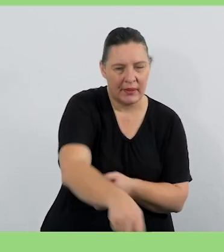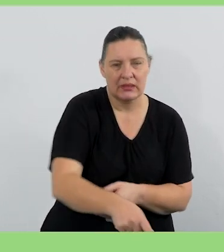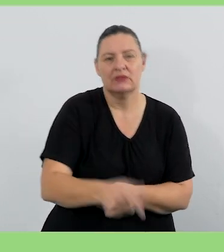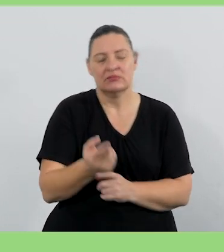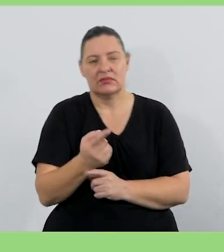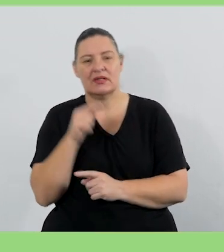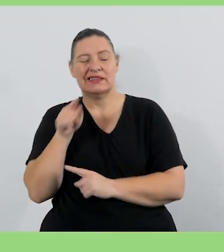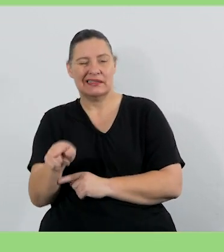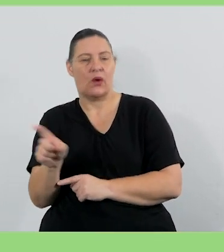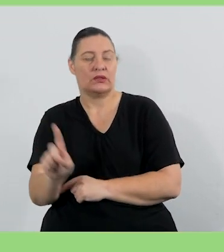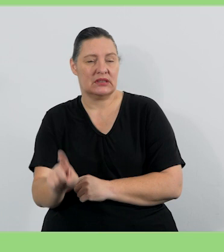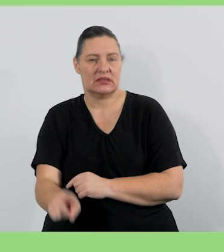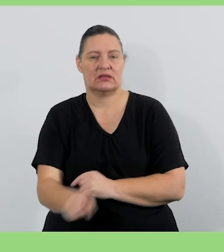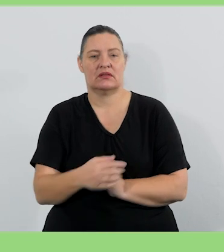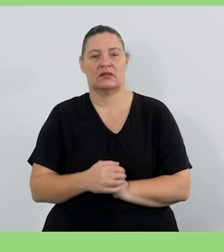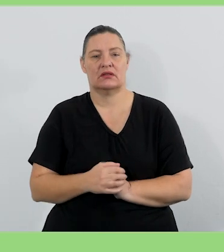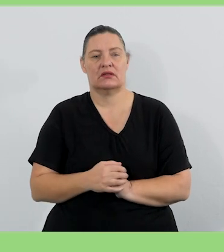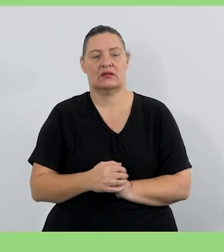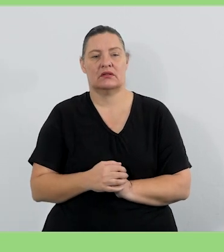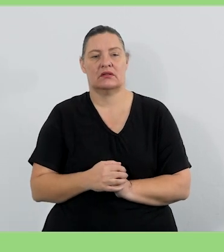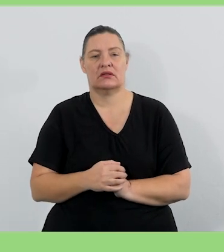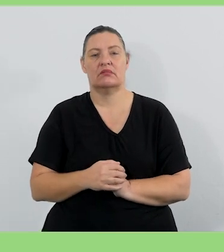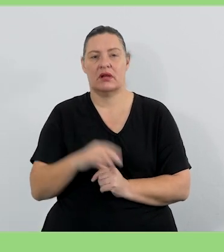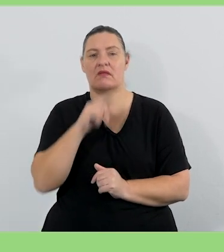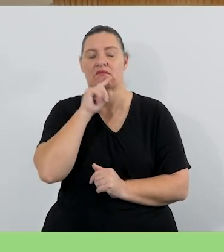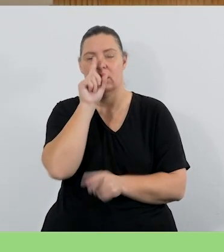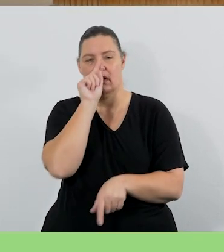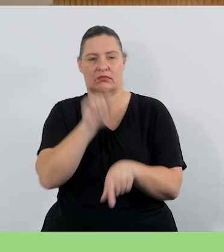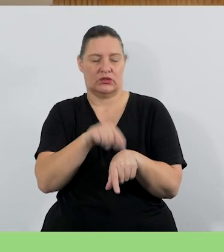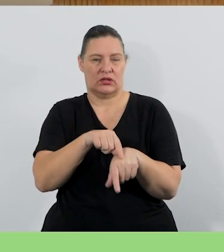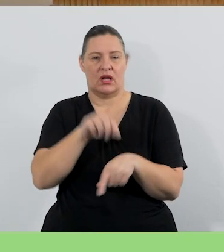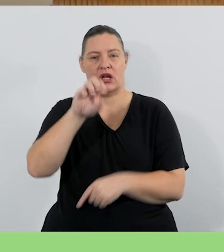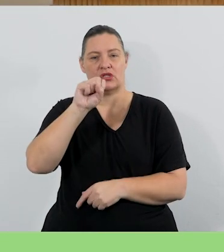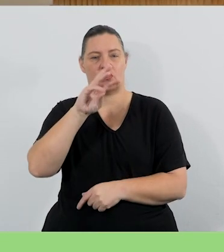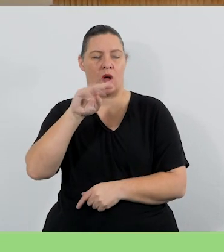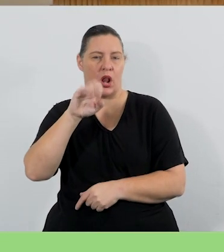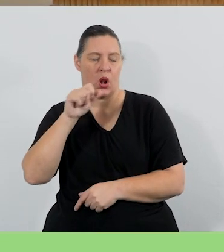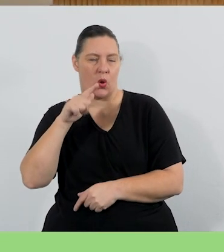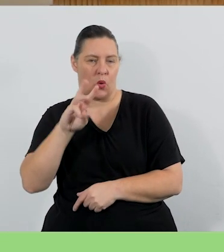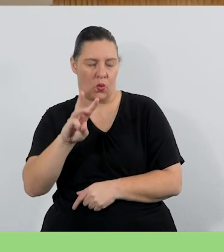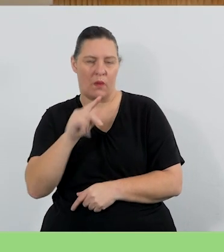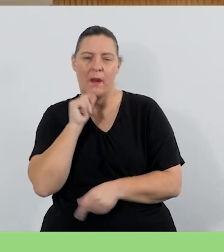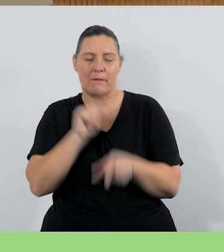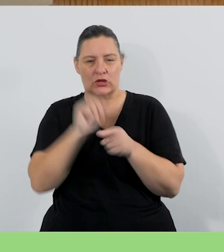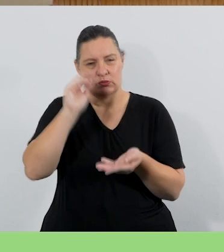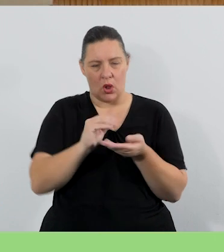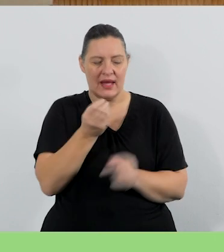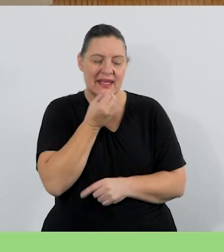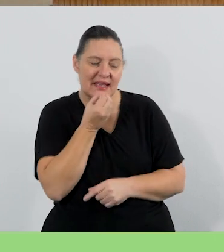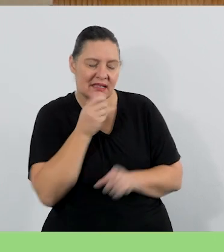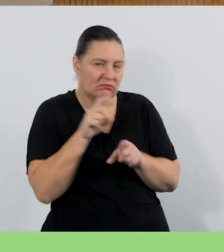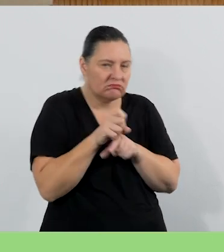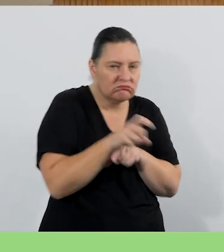of our insectivore is a swallows. Here's a nice picture. As you can see, it's a very small bird, so it